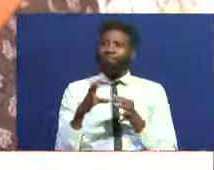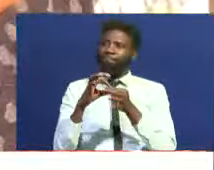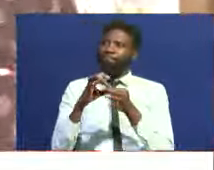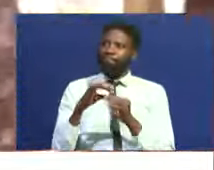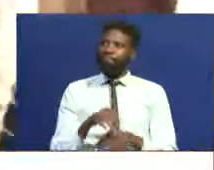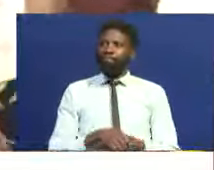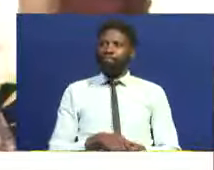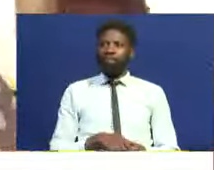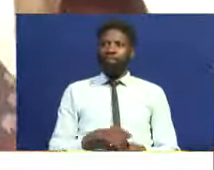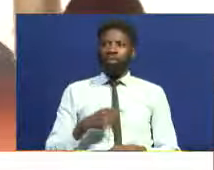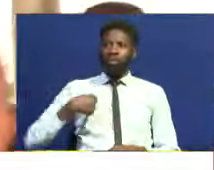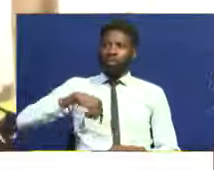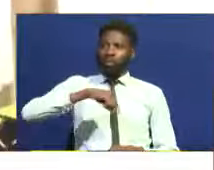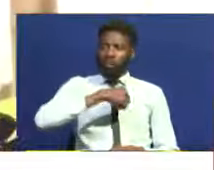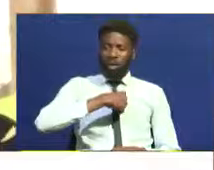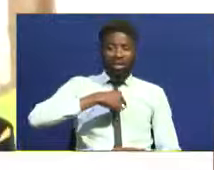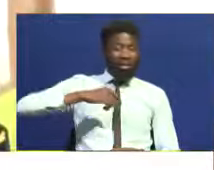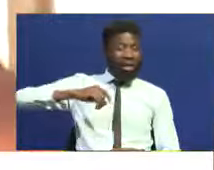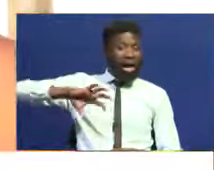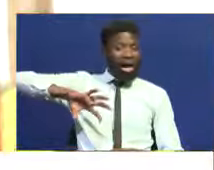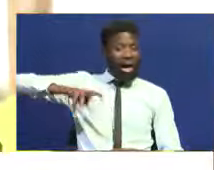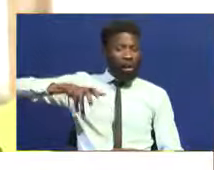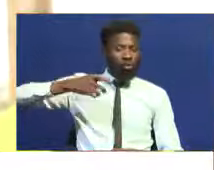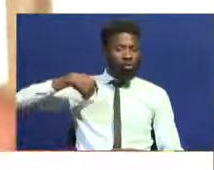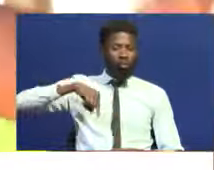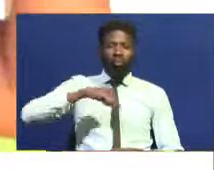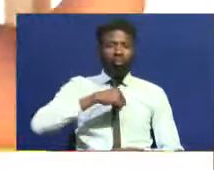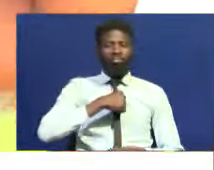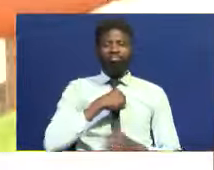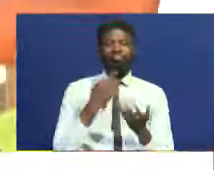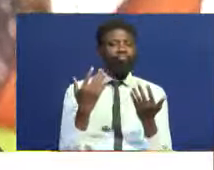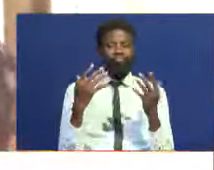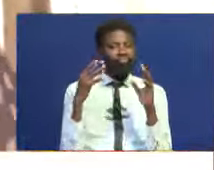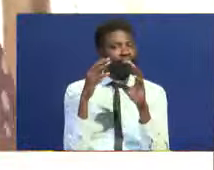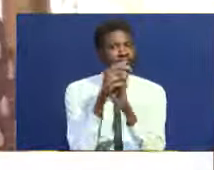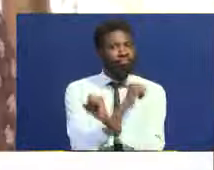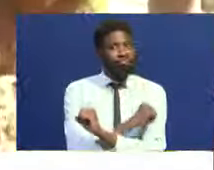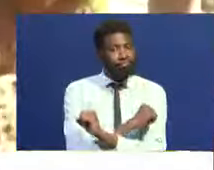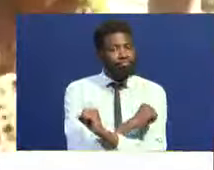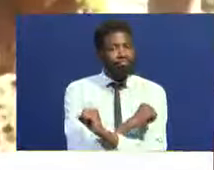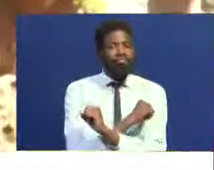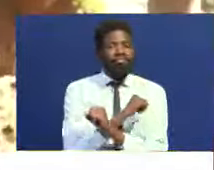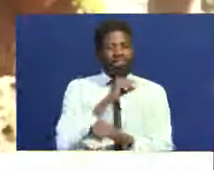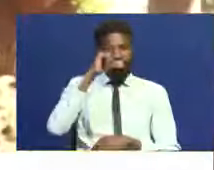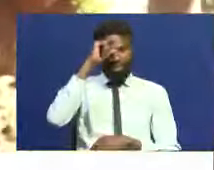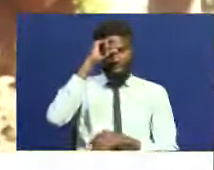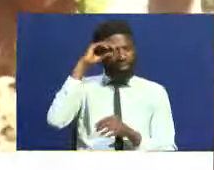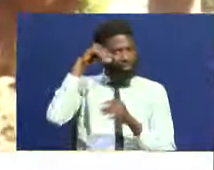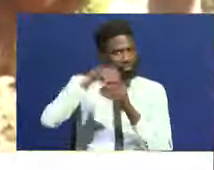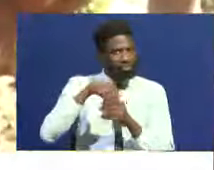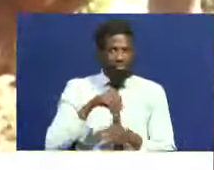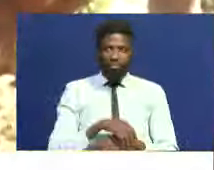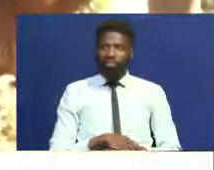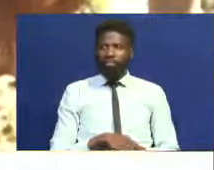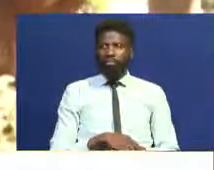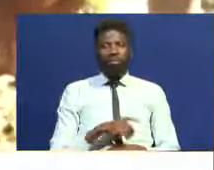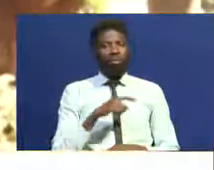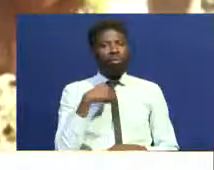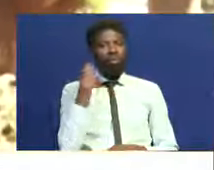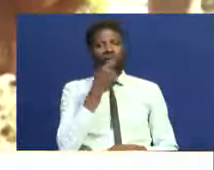Tunajisikia tumetengwa wakati atuna mtu mmoja katika national government. Nani alijua nitakuwa